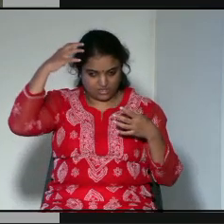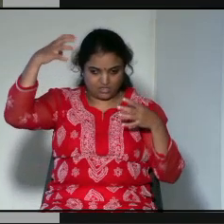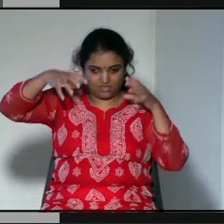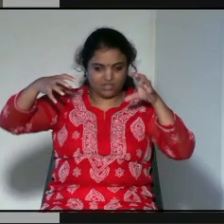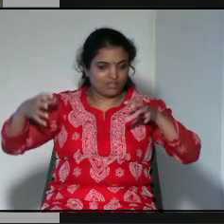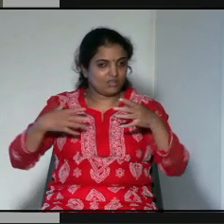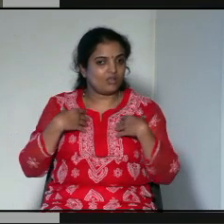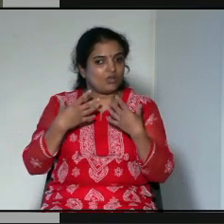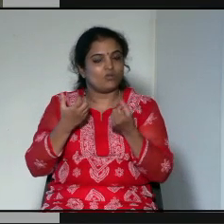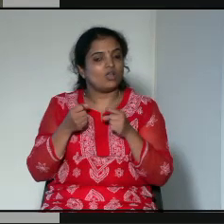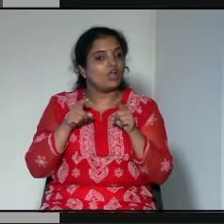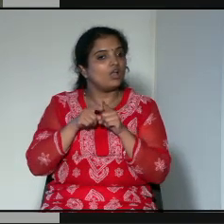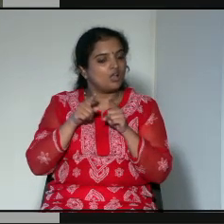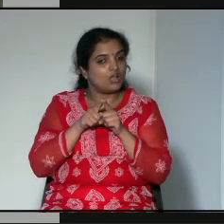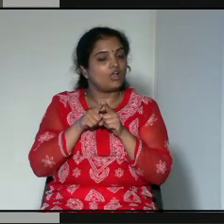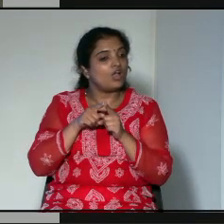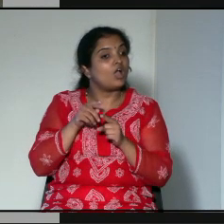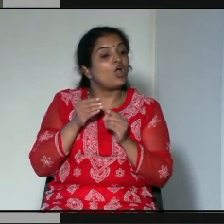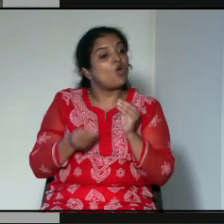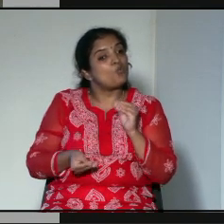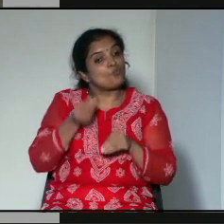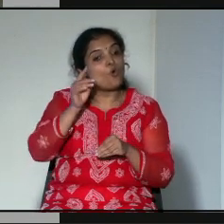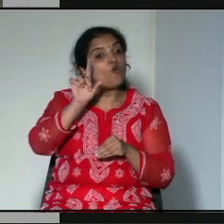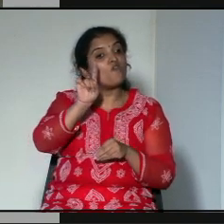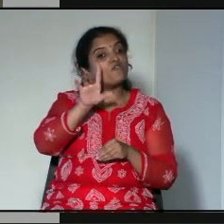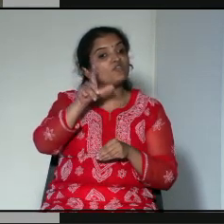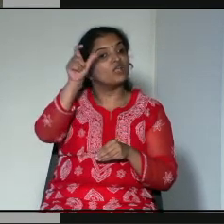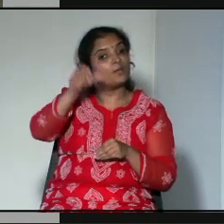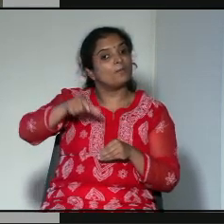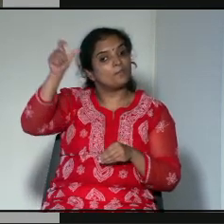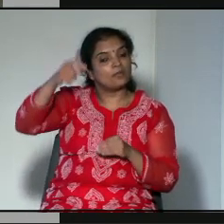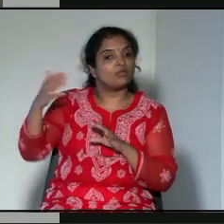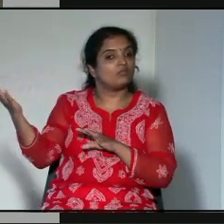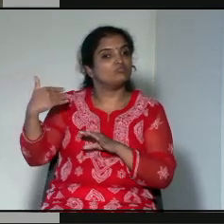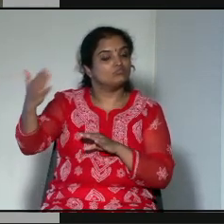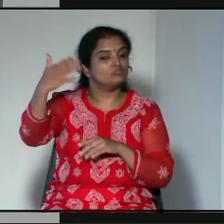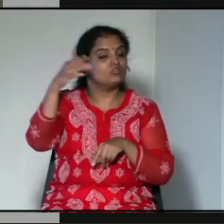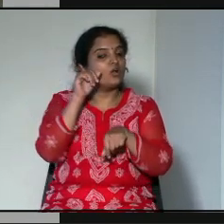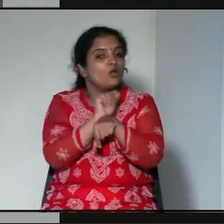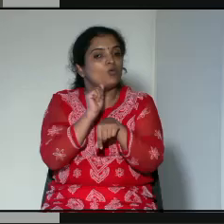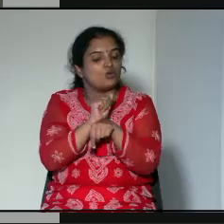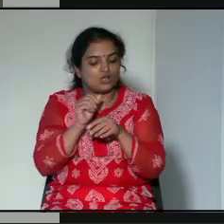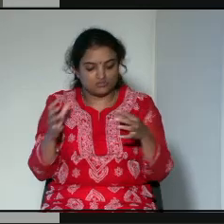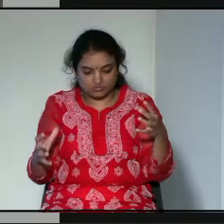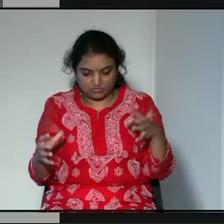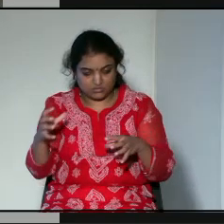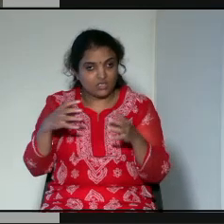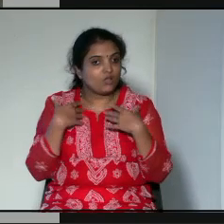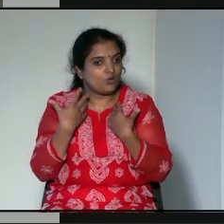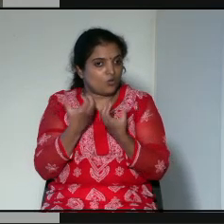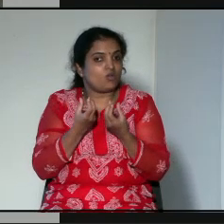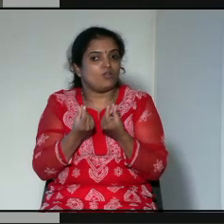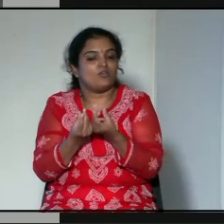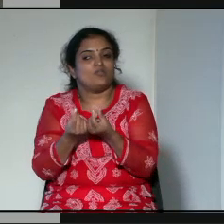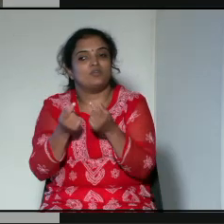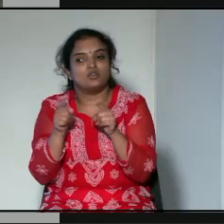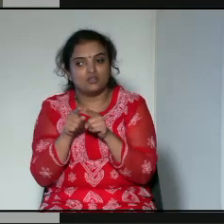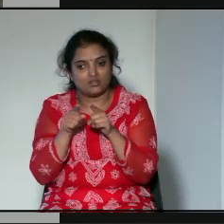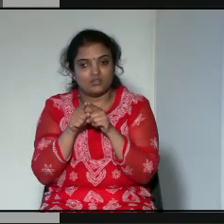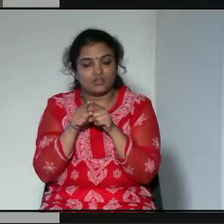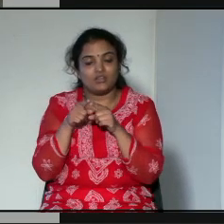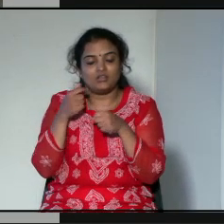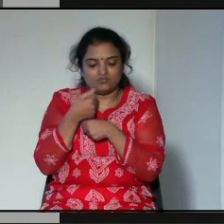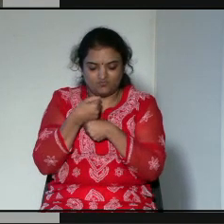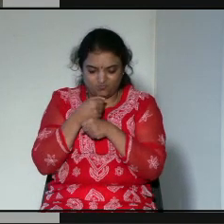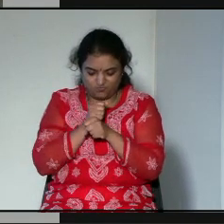Employing 15 additional workers to assist her in the mammoth task, she was working at a feverish pitch on this figure she was creating